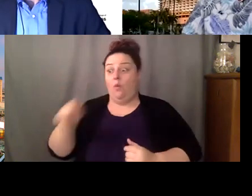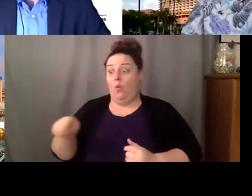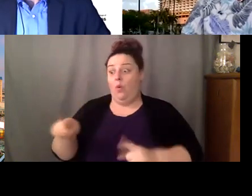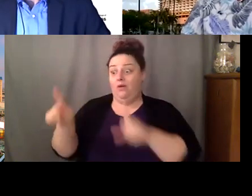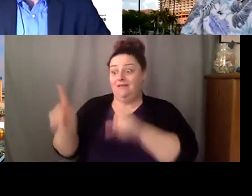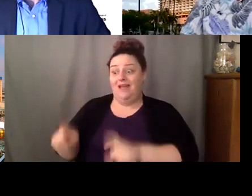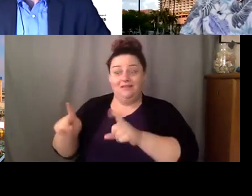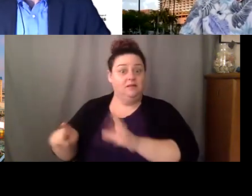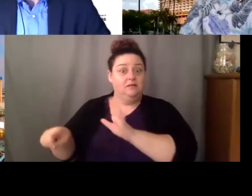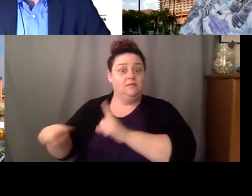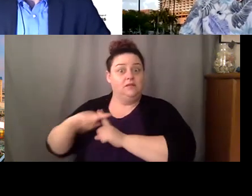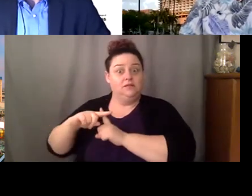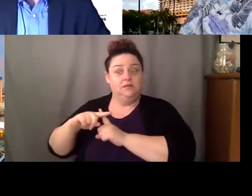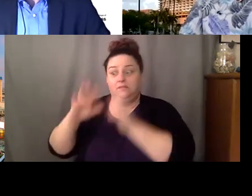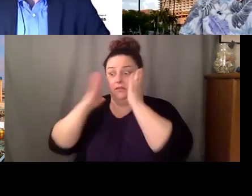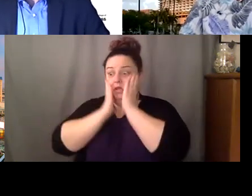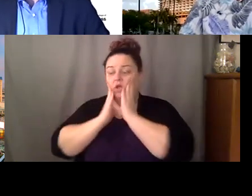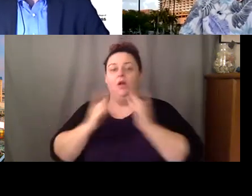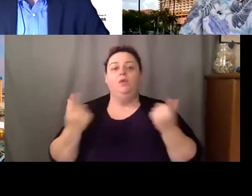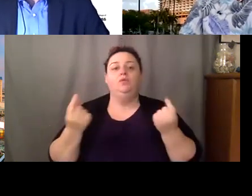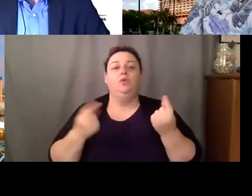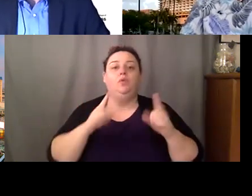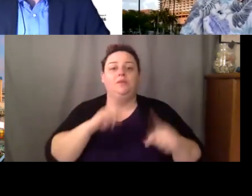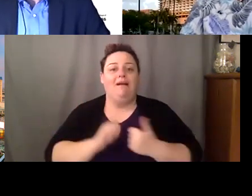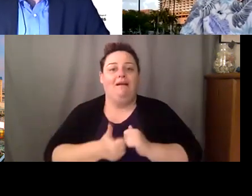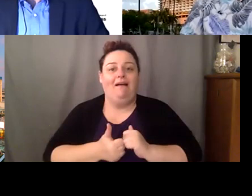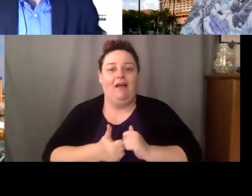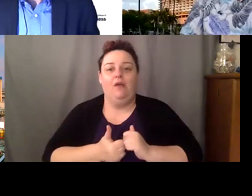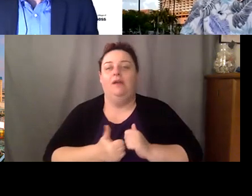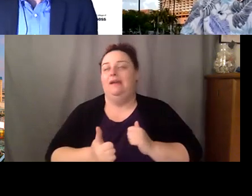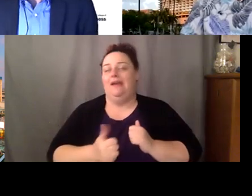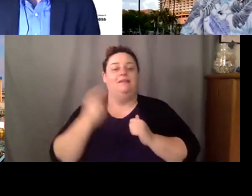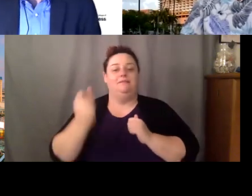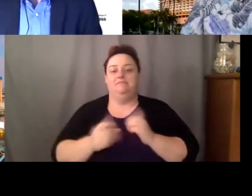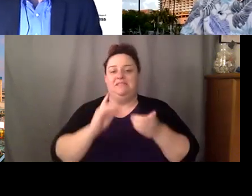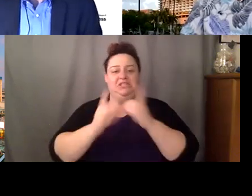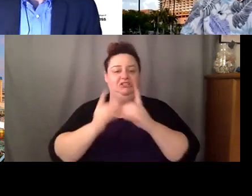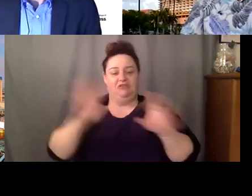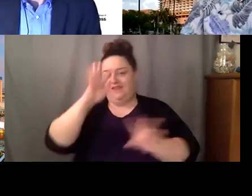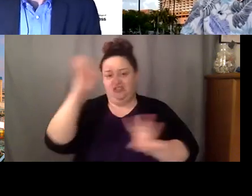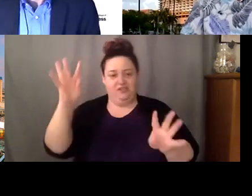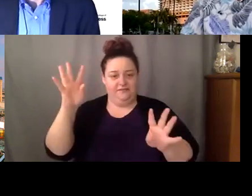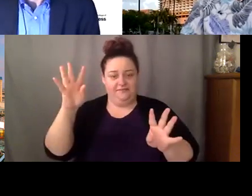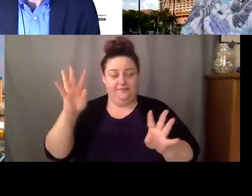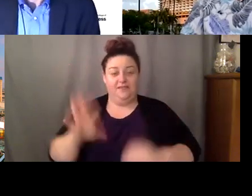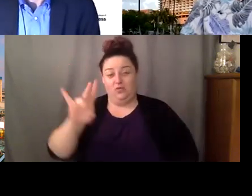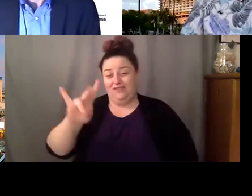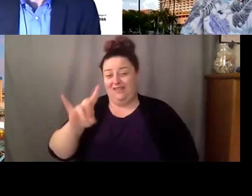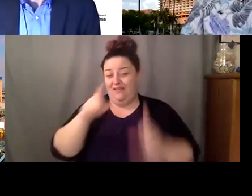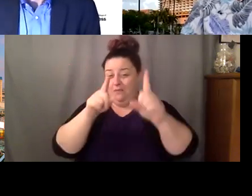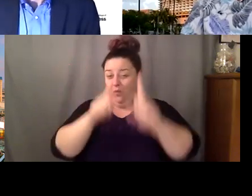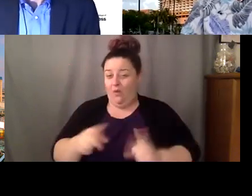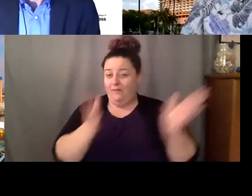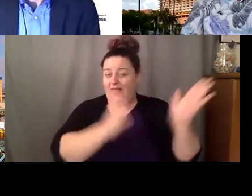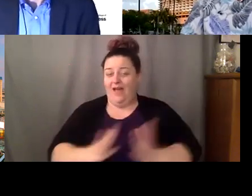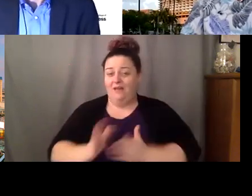or had an issue, what do we do? And then, of course, digital innovation. So, you know, that 7-point plan really became the basis